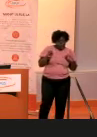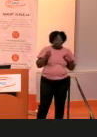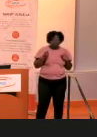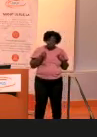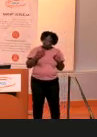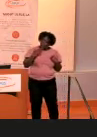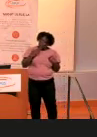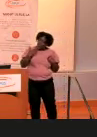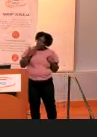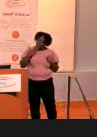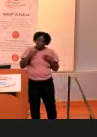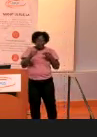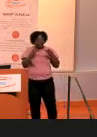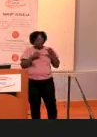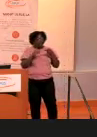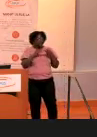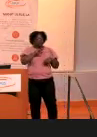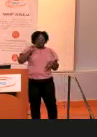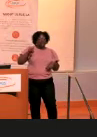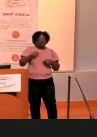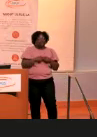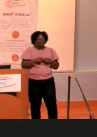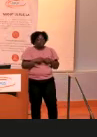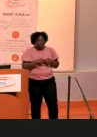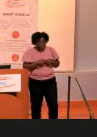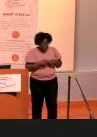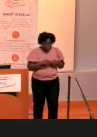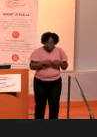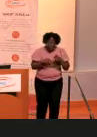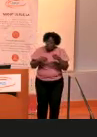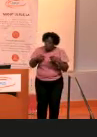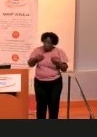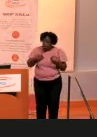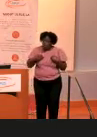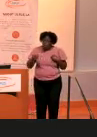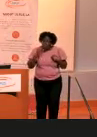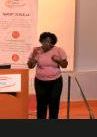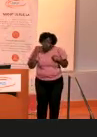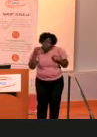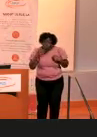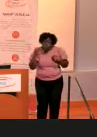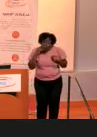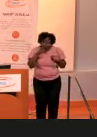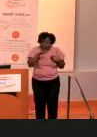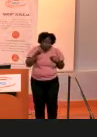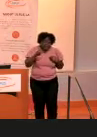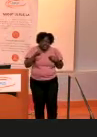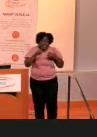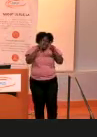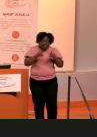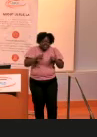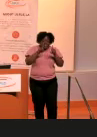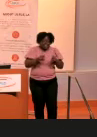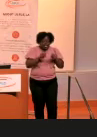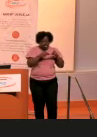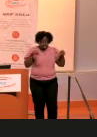Definitely. Our next question is, are there home urine test strips that you can do to see if there's a kidney problem rather than just when you